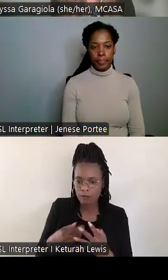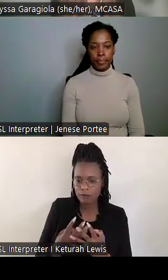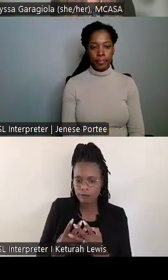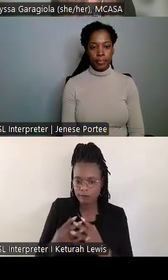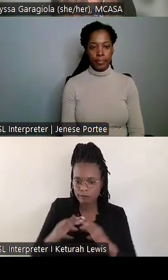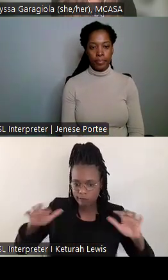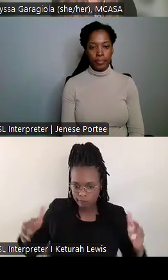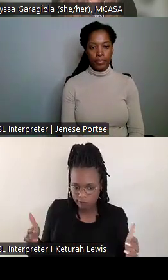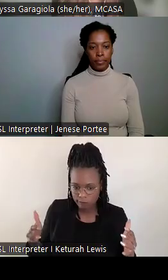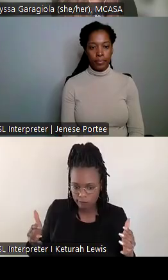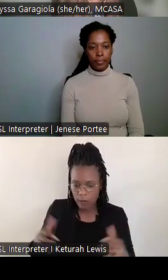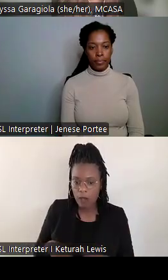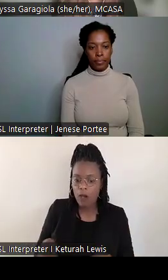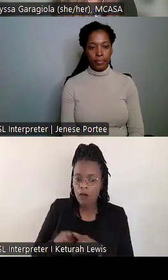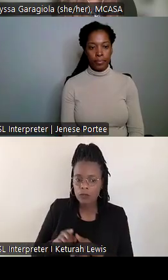There's also Standard